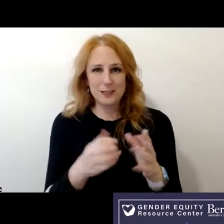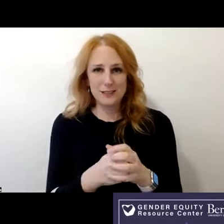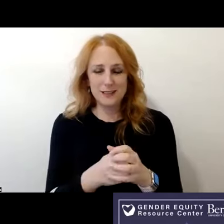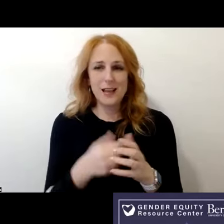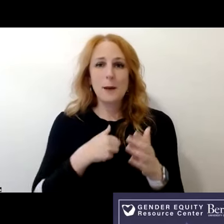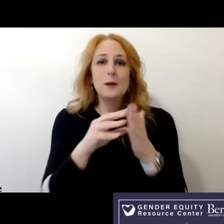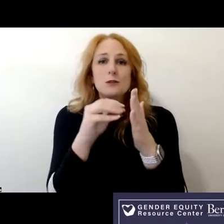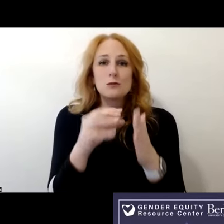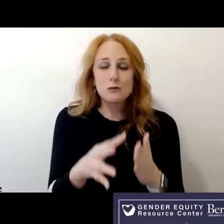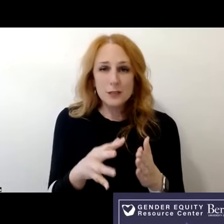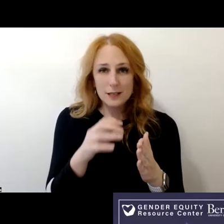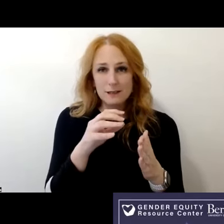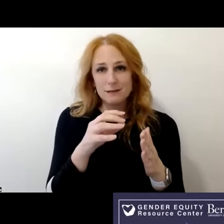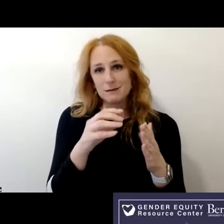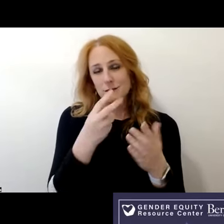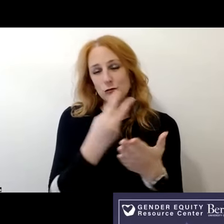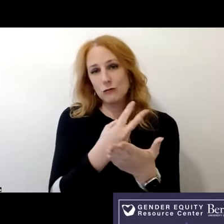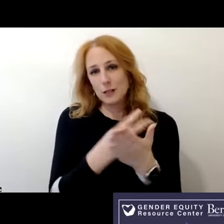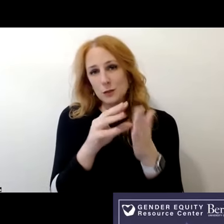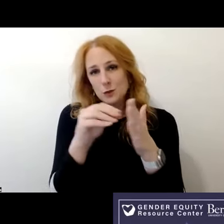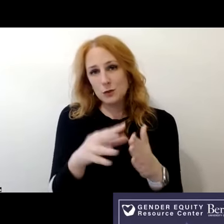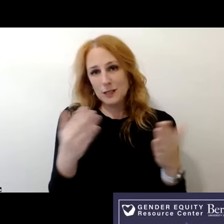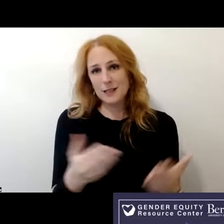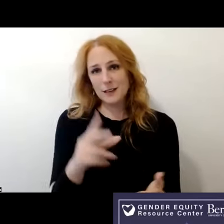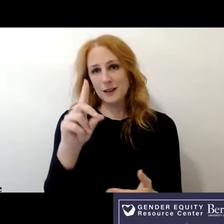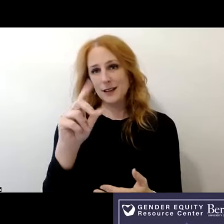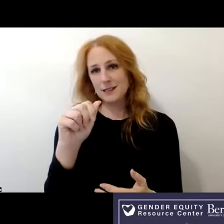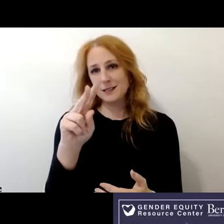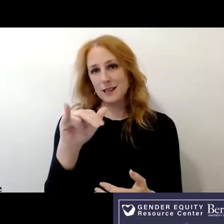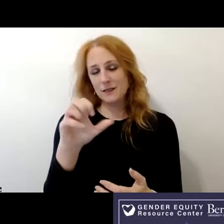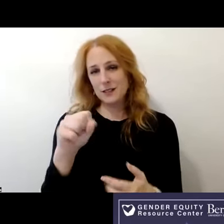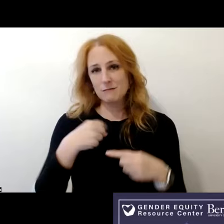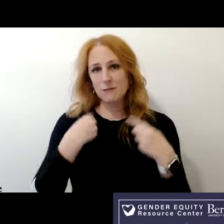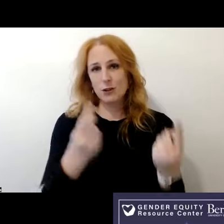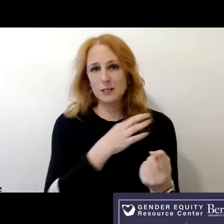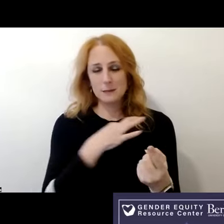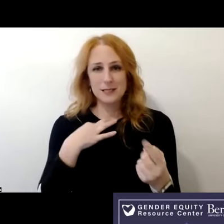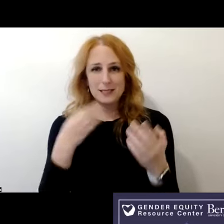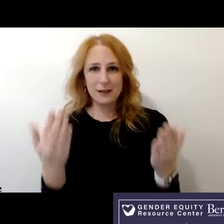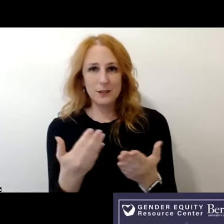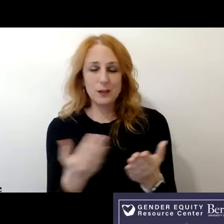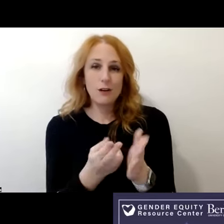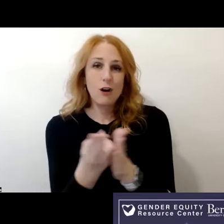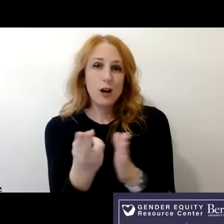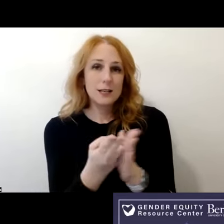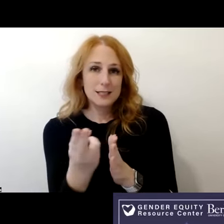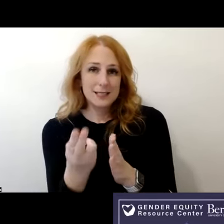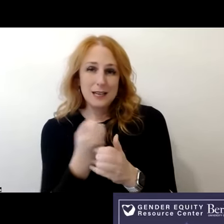a current grad student at Davis and a longtime staff member who is honestly worn